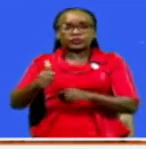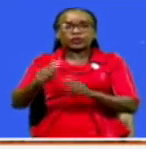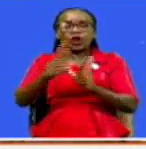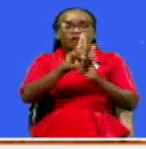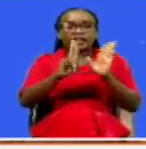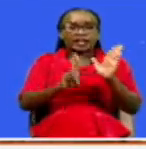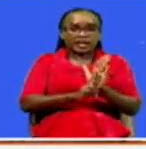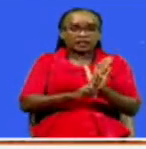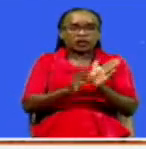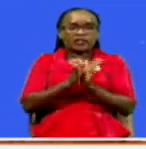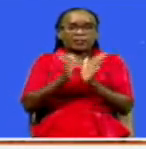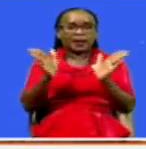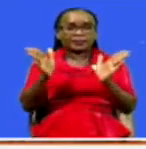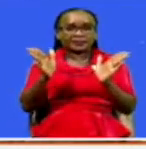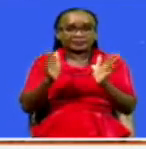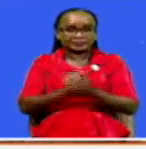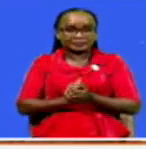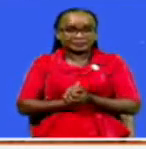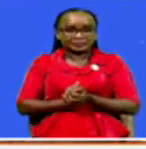and all other laws of the Republic,